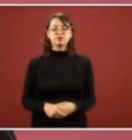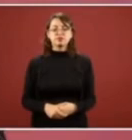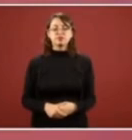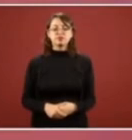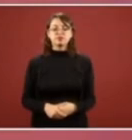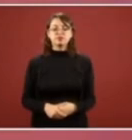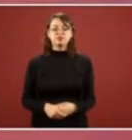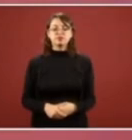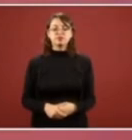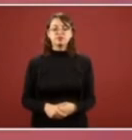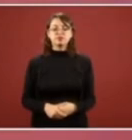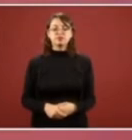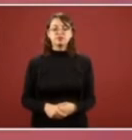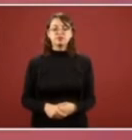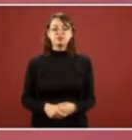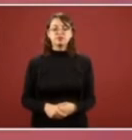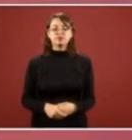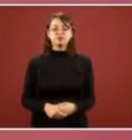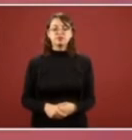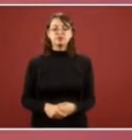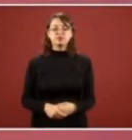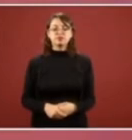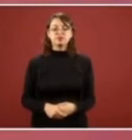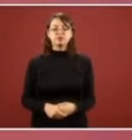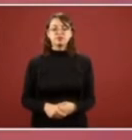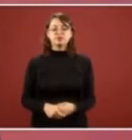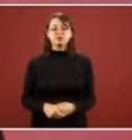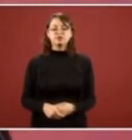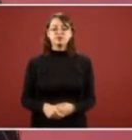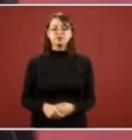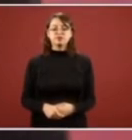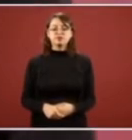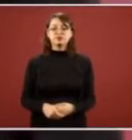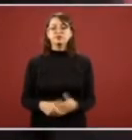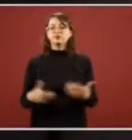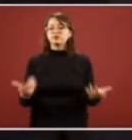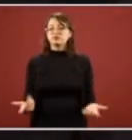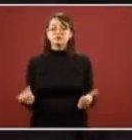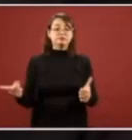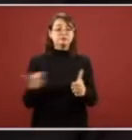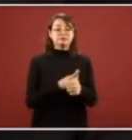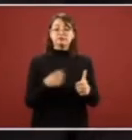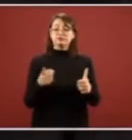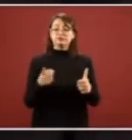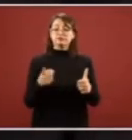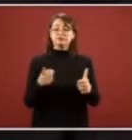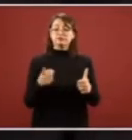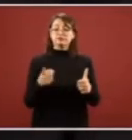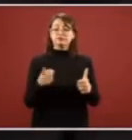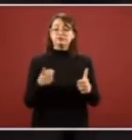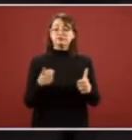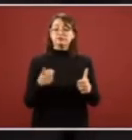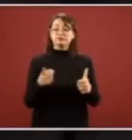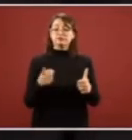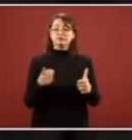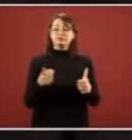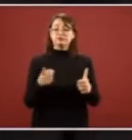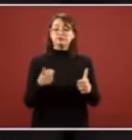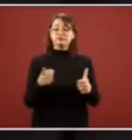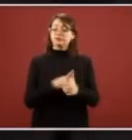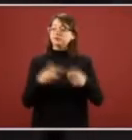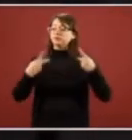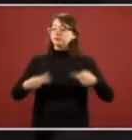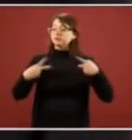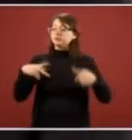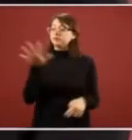principalmente. This occurs principally por el bienestar del pueblo. For the well-being of the people.